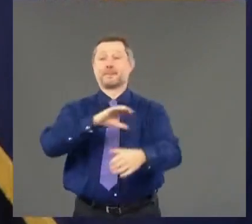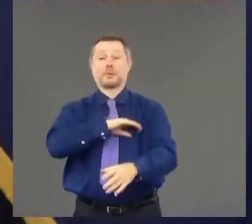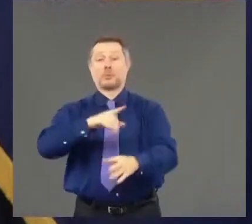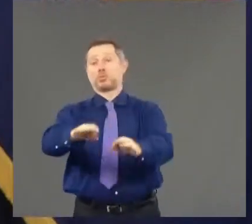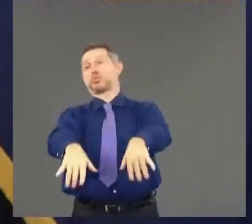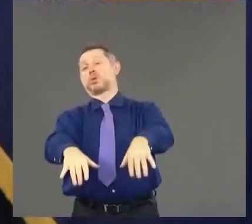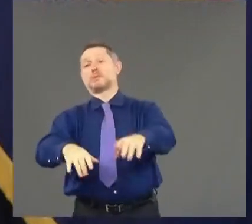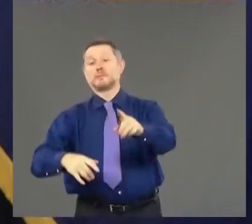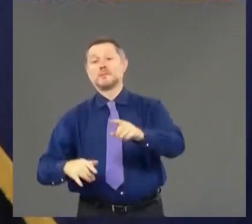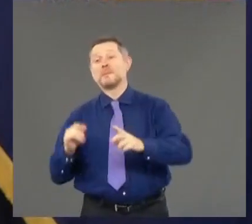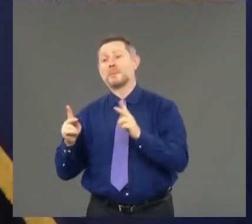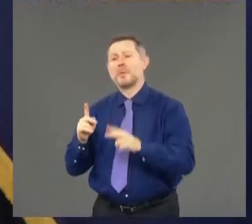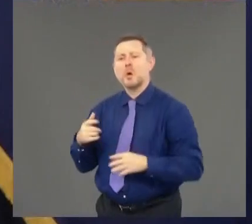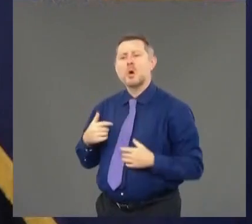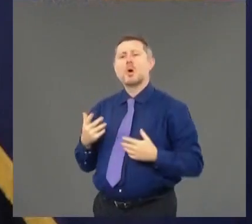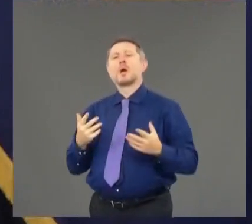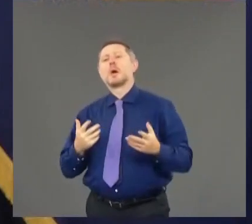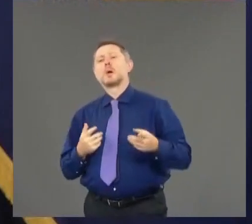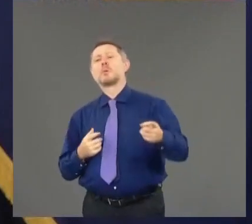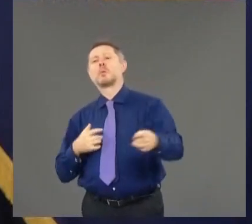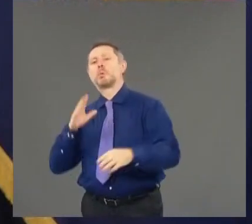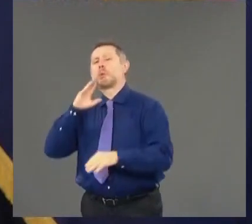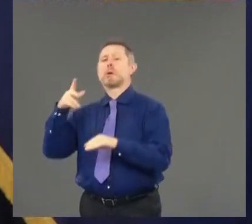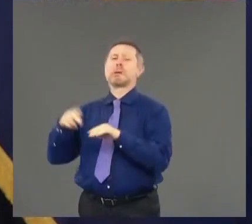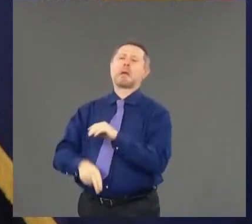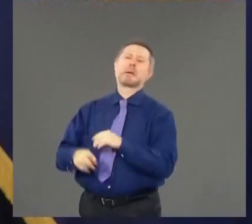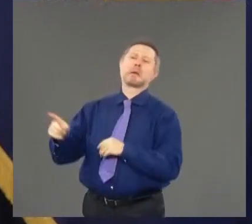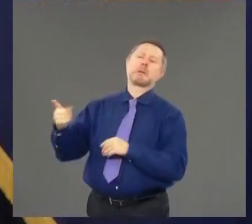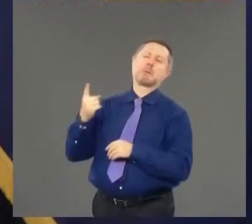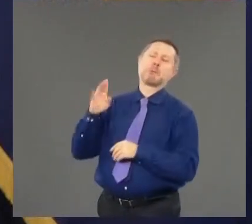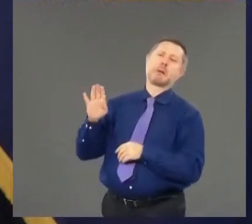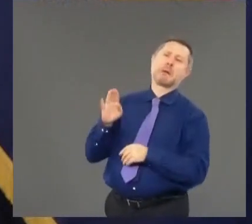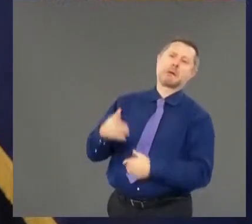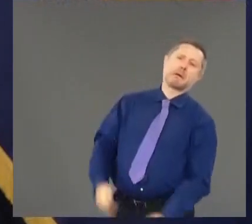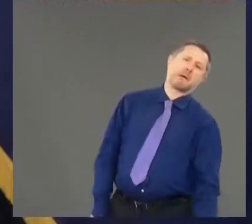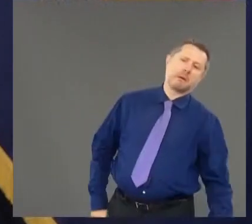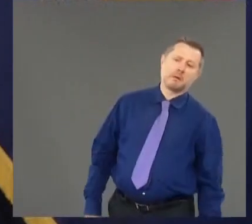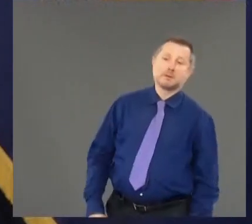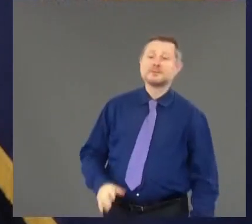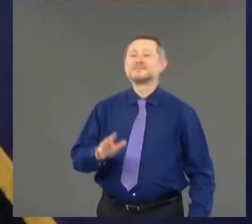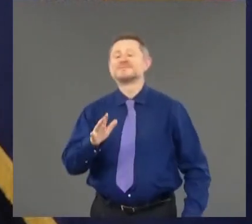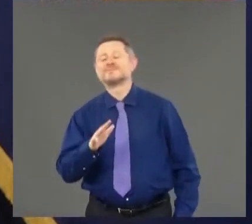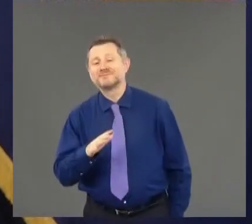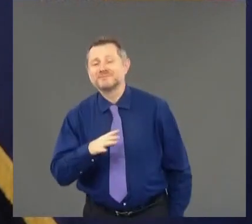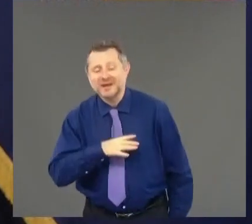Well, they're going to cut the budget. And what does that accomplish?